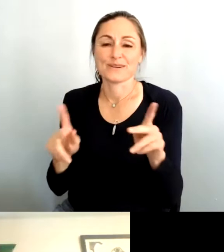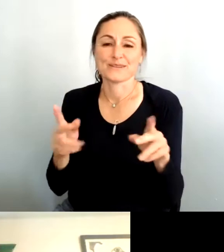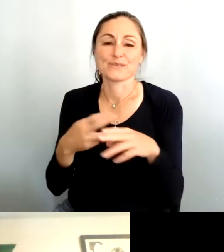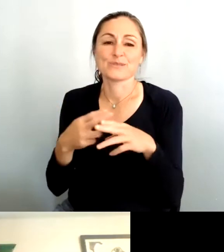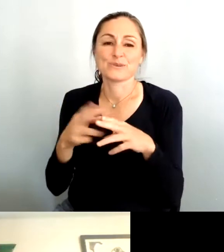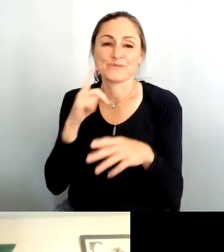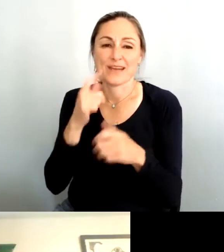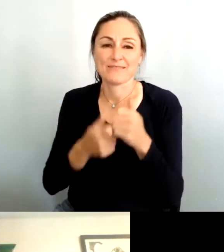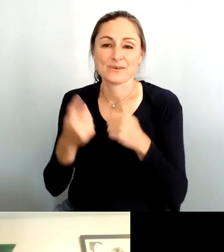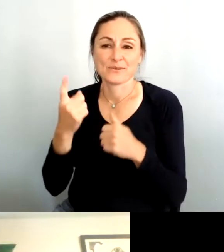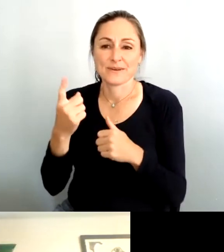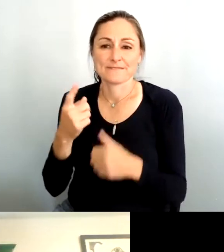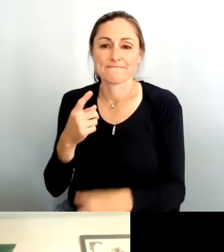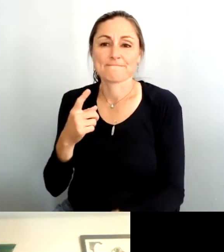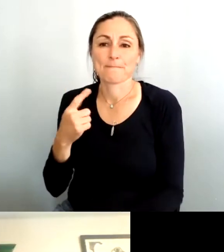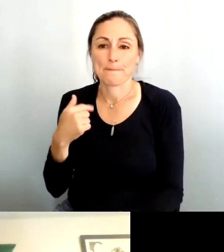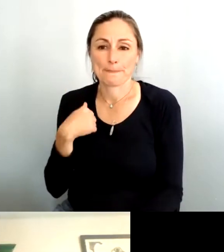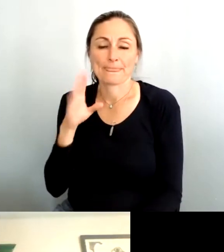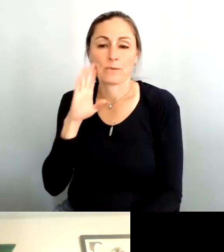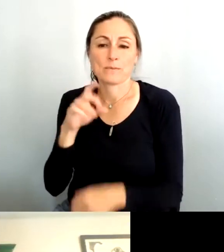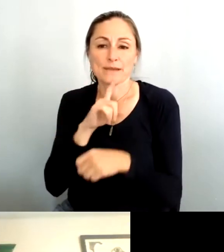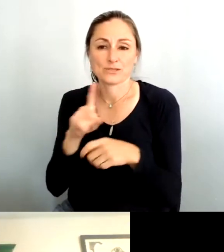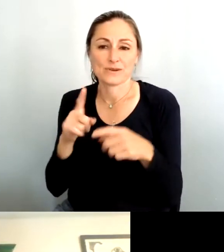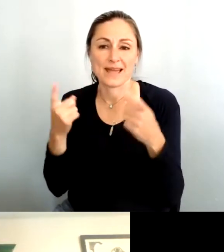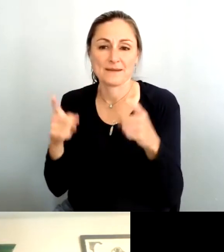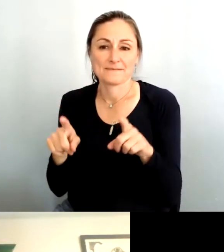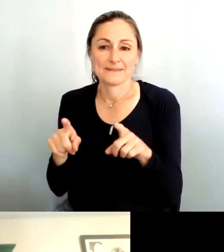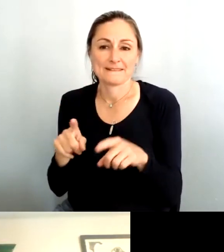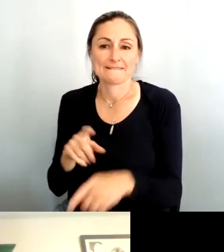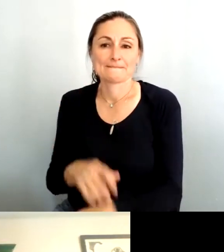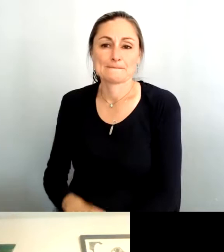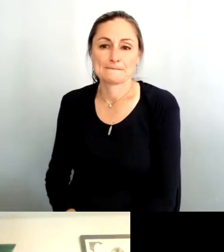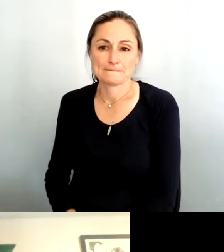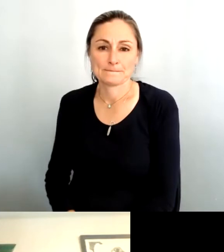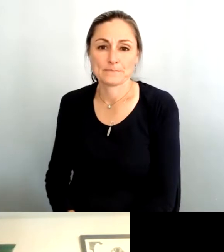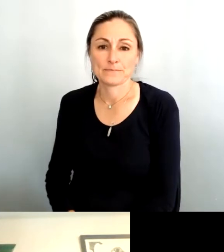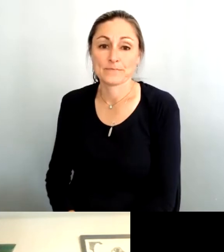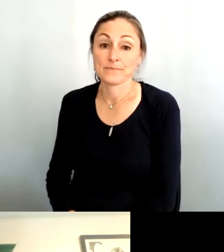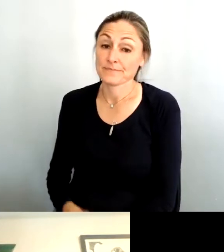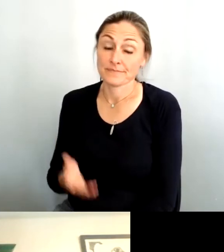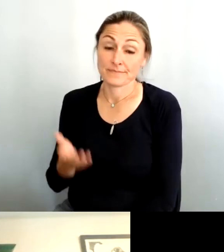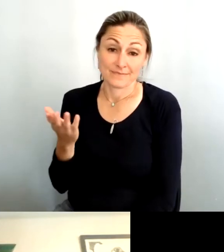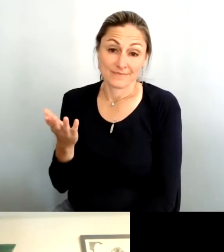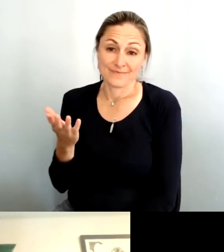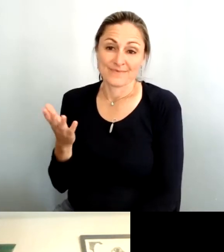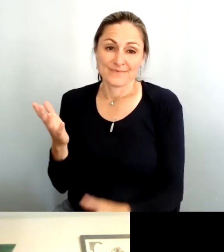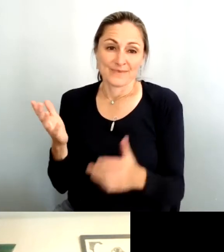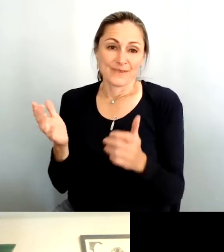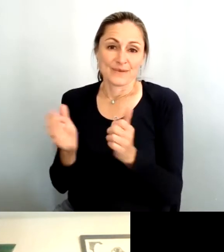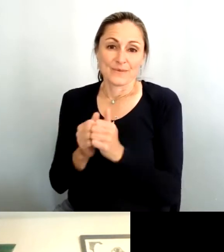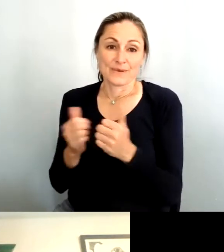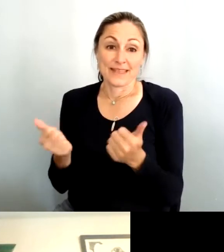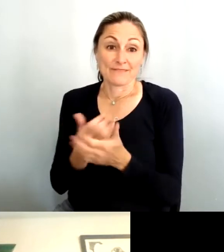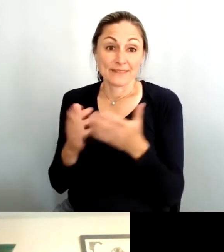everybody. I make sure that that happens. Good luck with everything, Vicky. Right. And we'll see